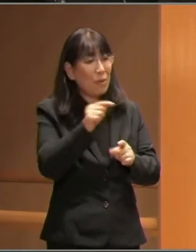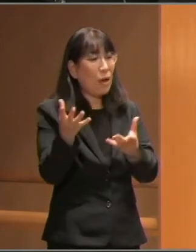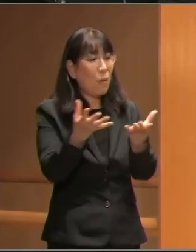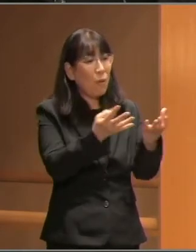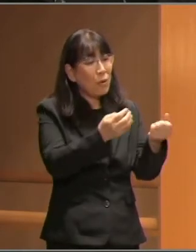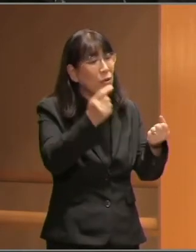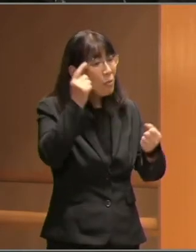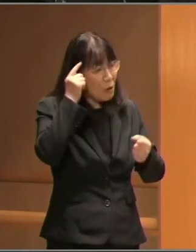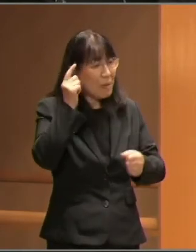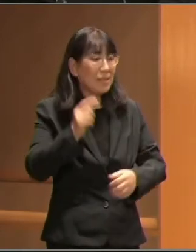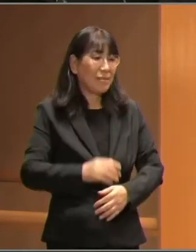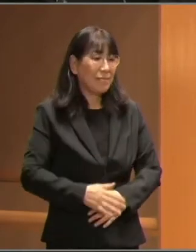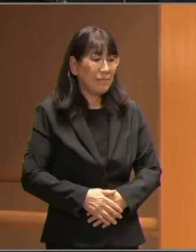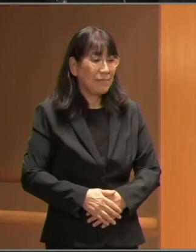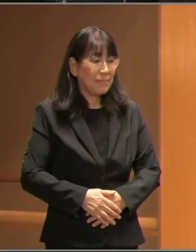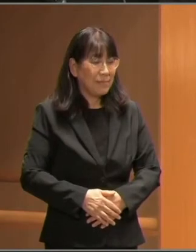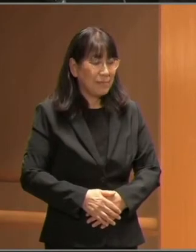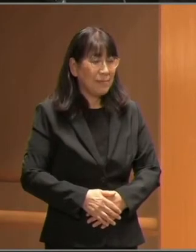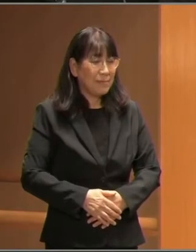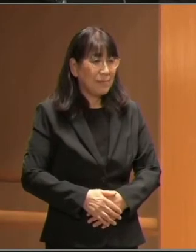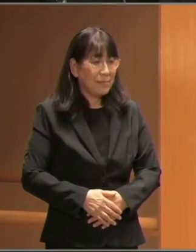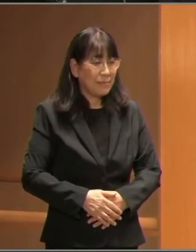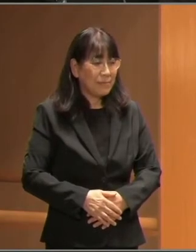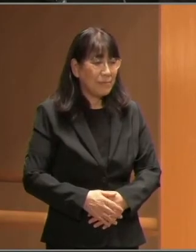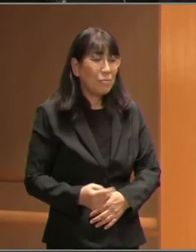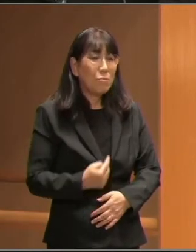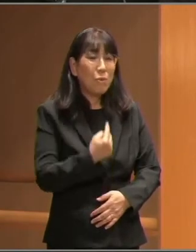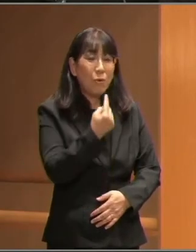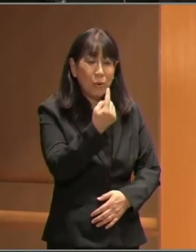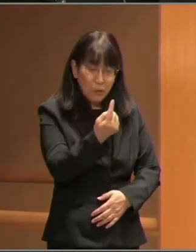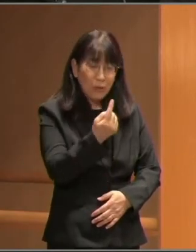the environment. And another thing